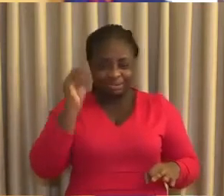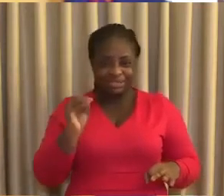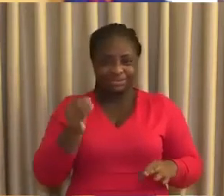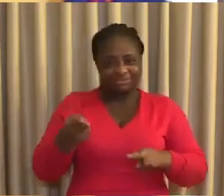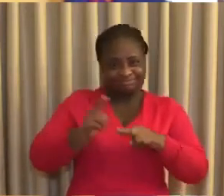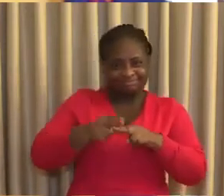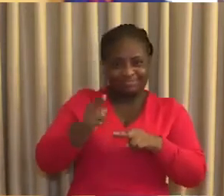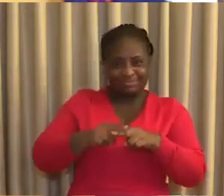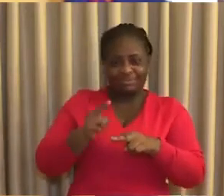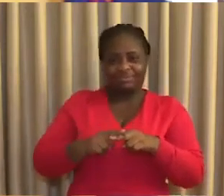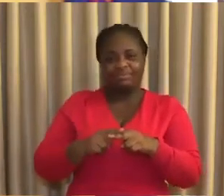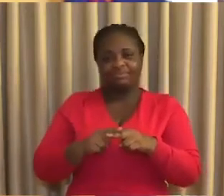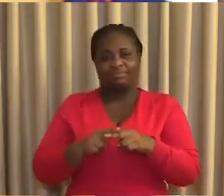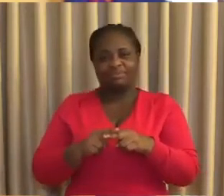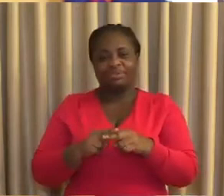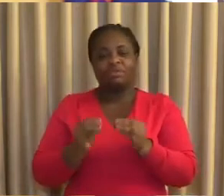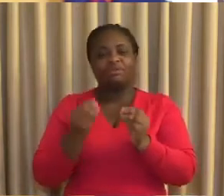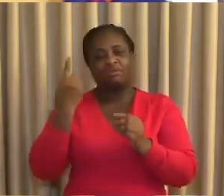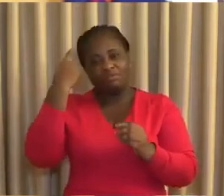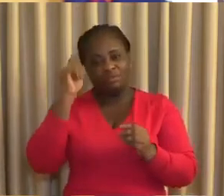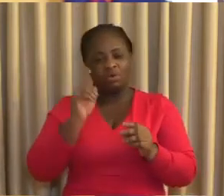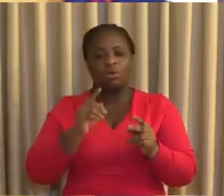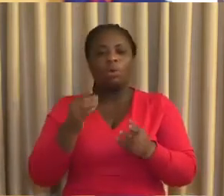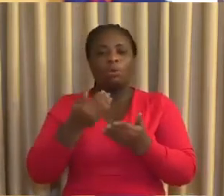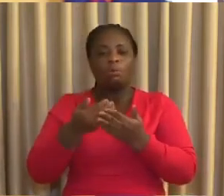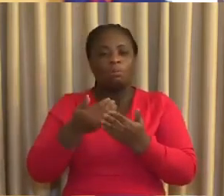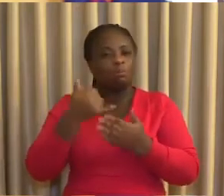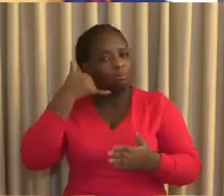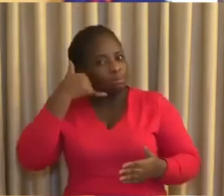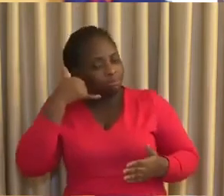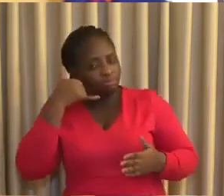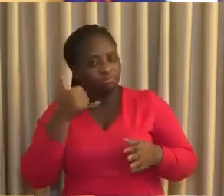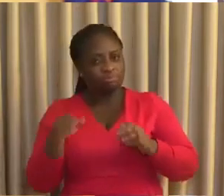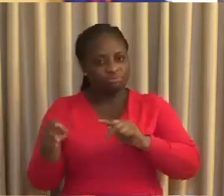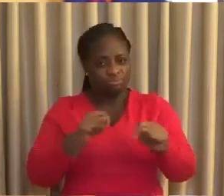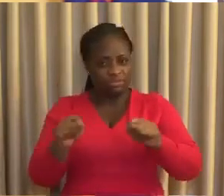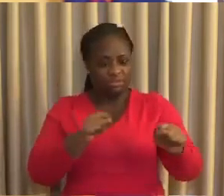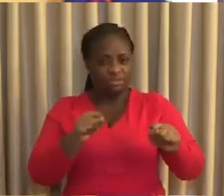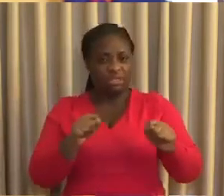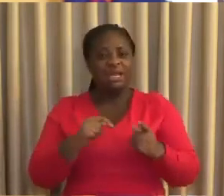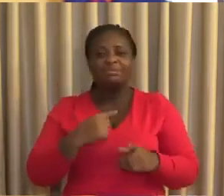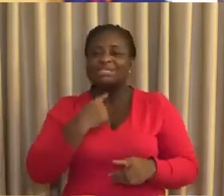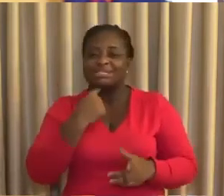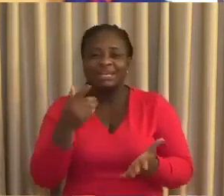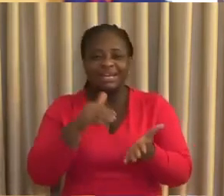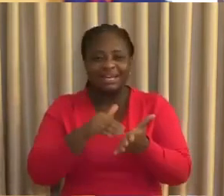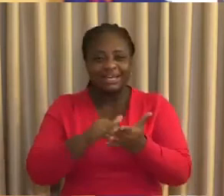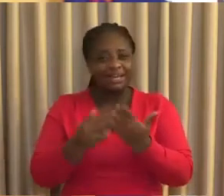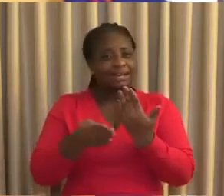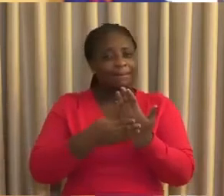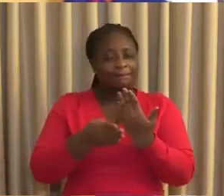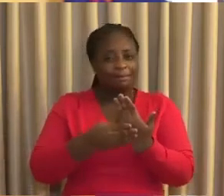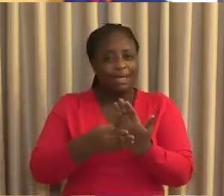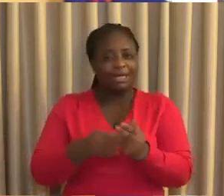for mobile money transactions. Let me also reiterate that the ban on public gatherings, religious